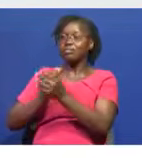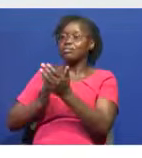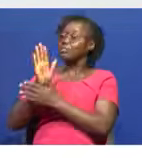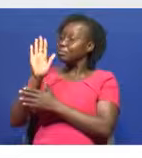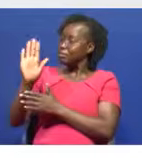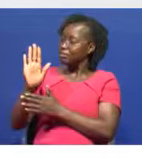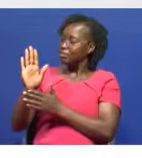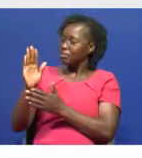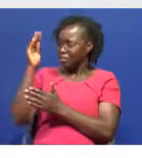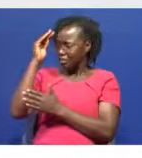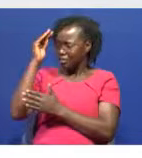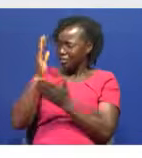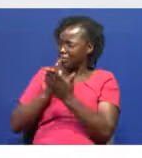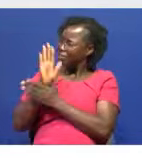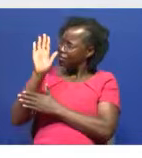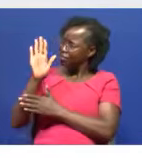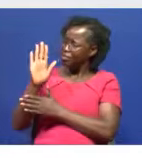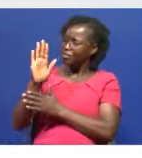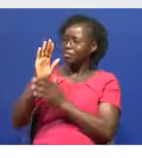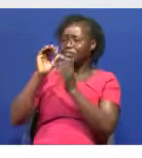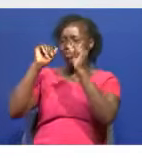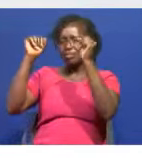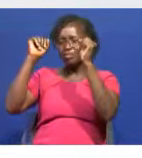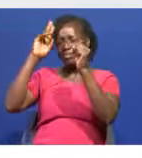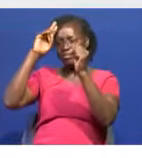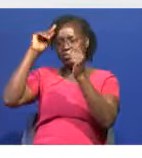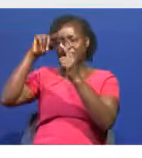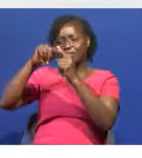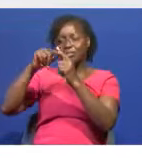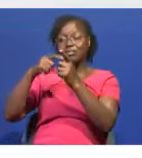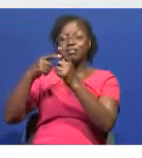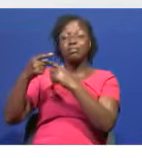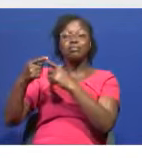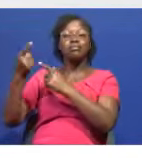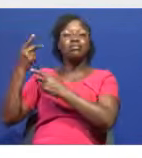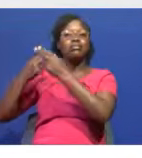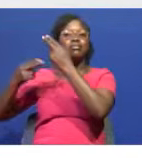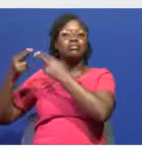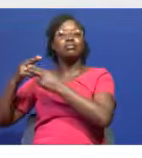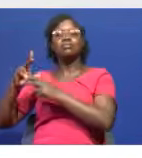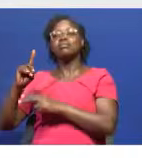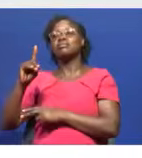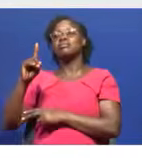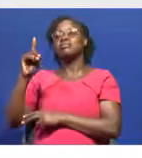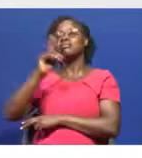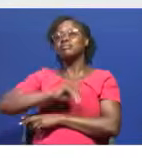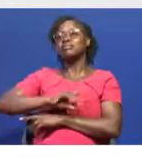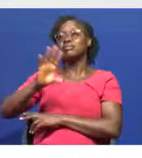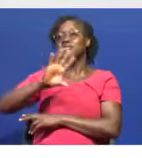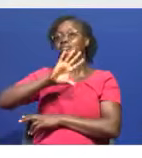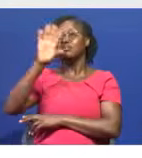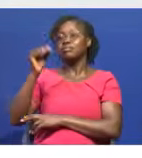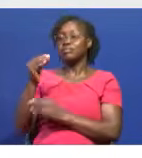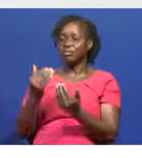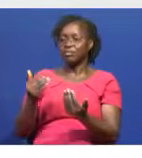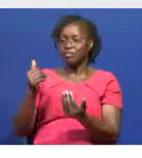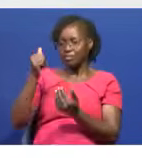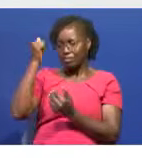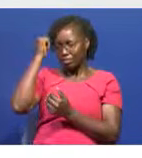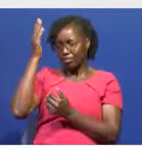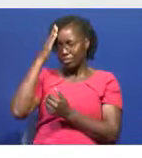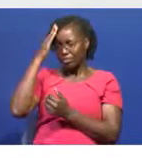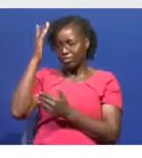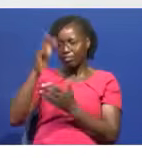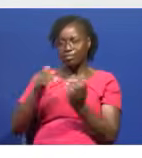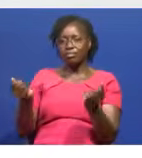their rights, and that's why they were protesting. And so from there came the history of DAC, Day of African Child, commemoration of